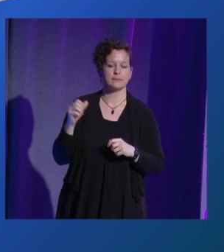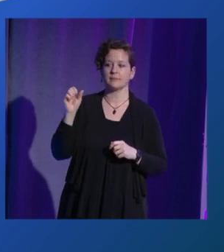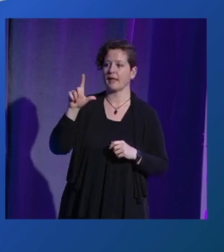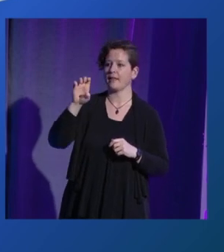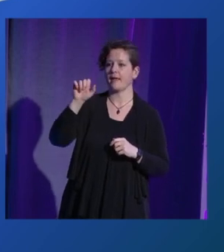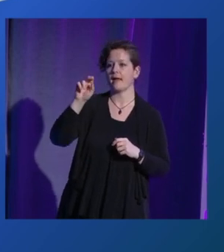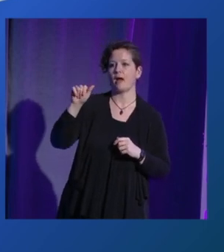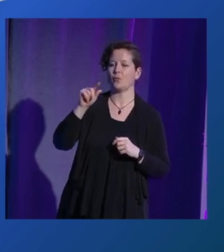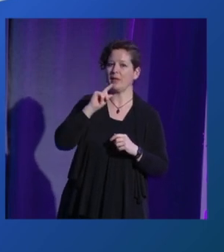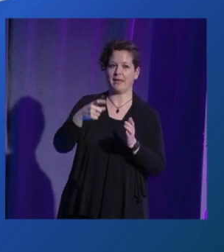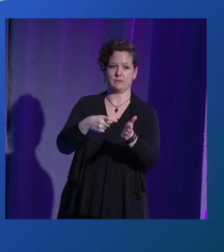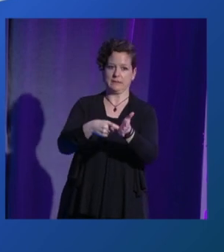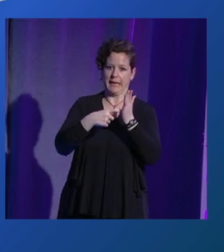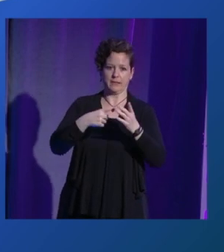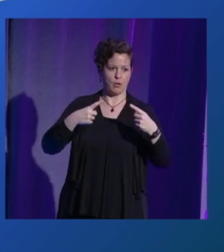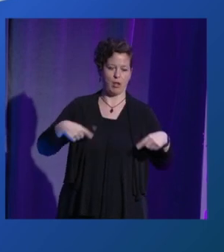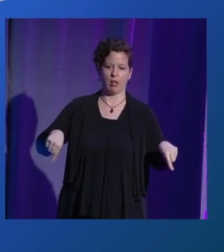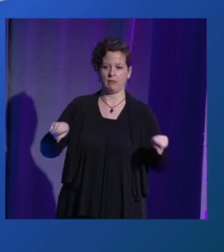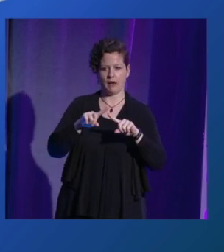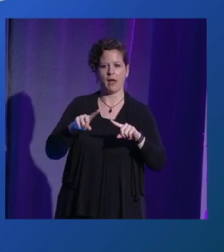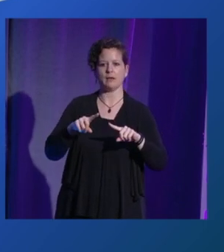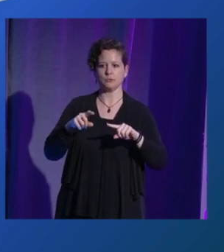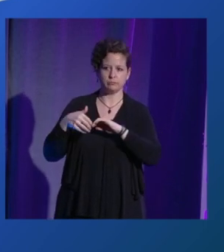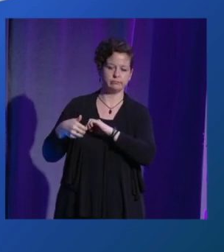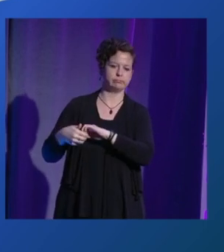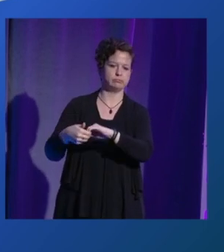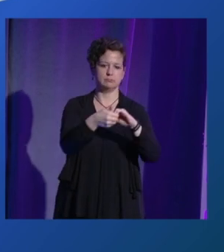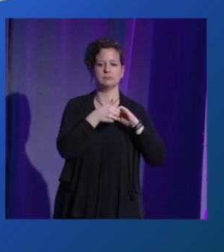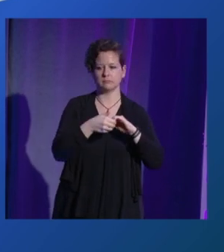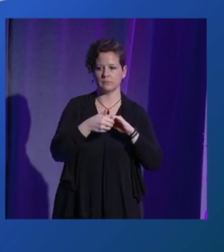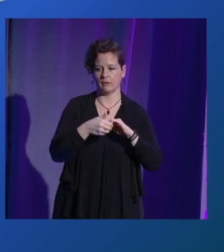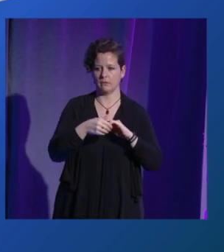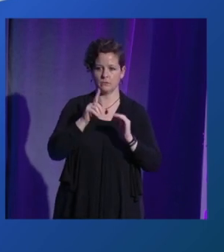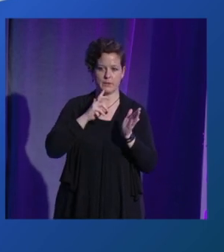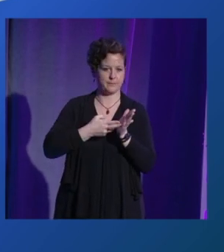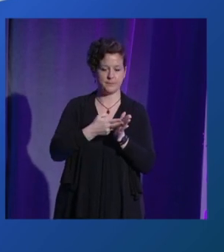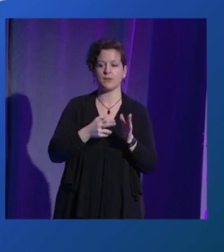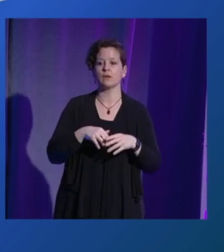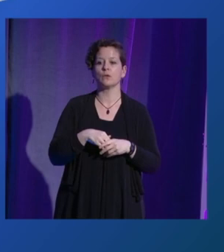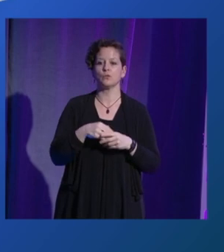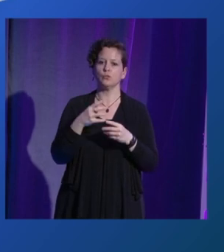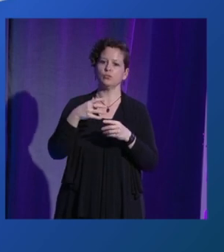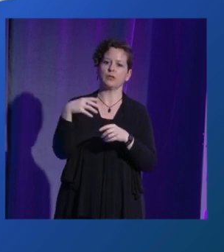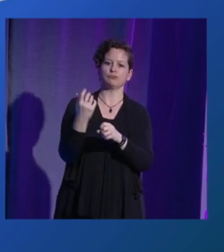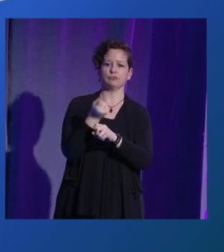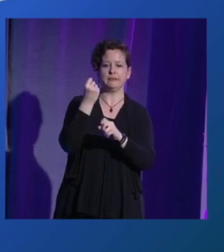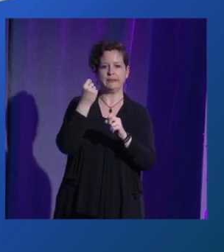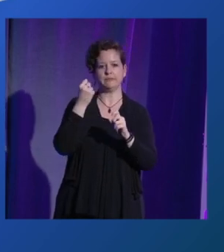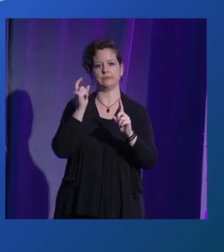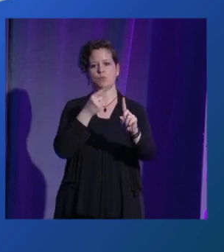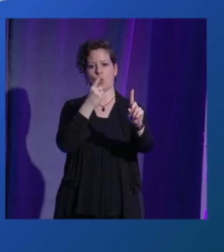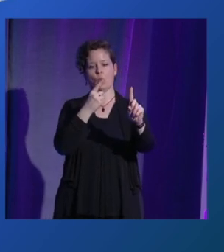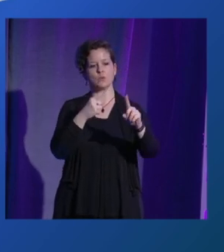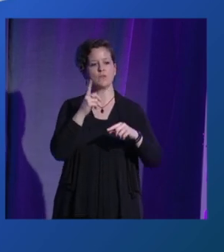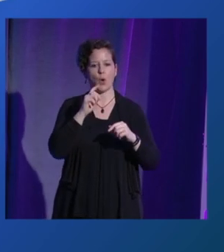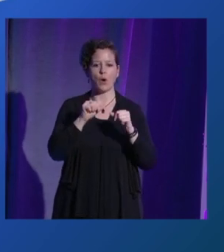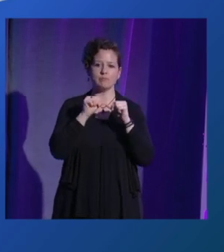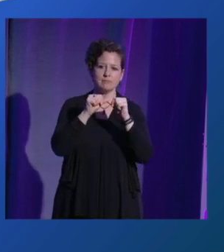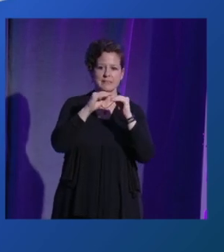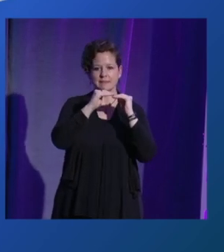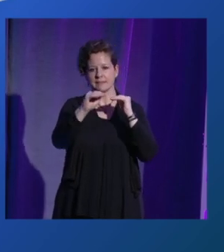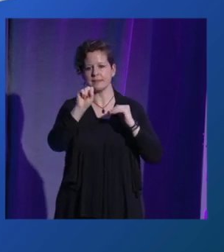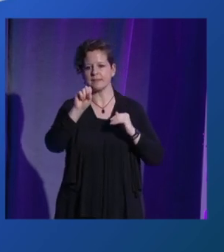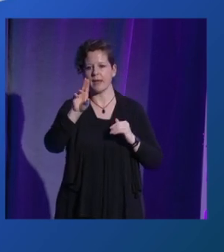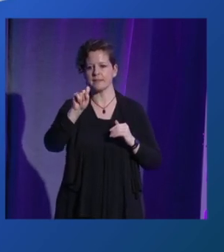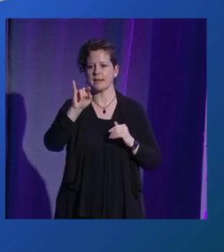it it takes all of us as partners in this space to achieve these sustainability goals and food and security and all